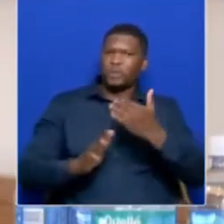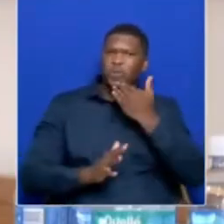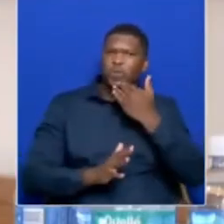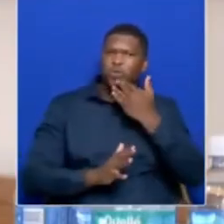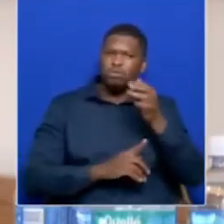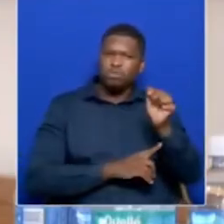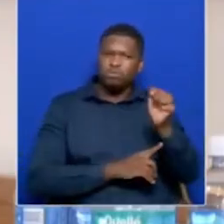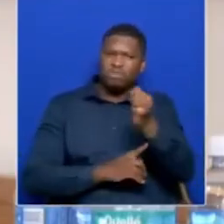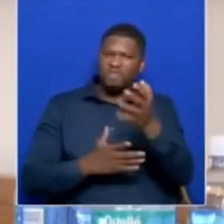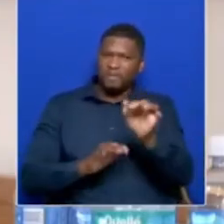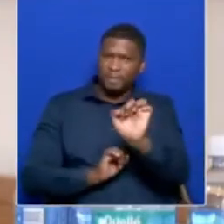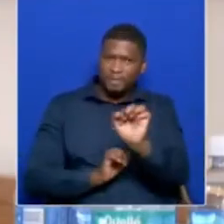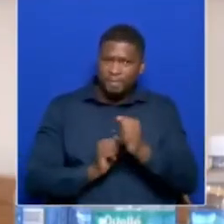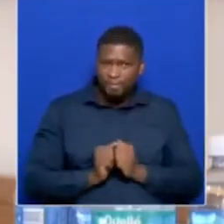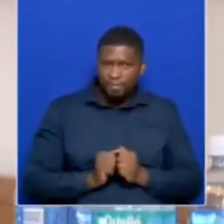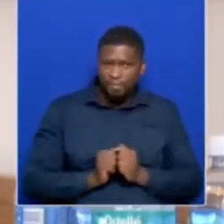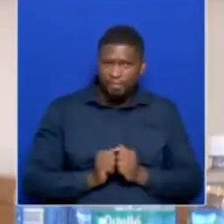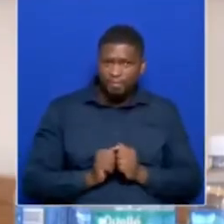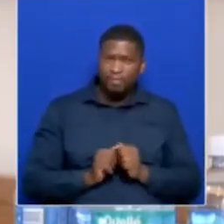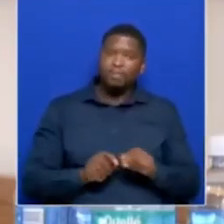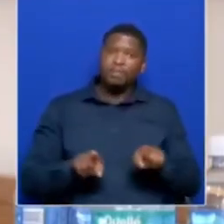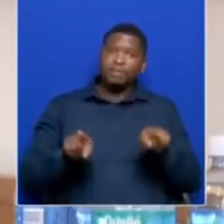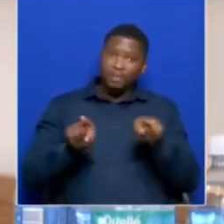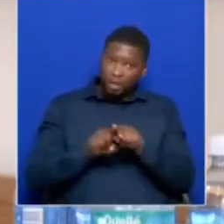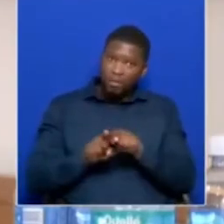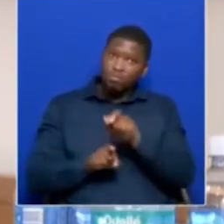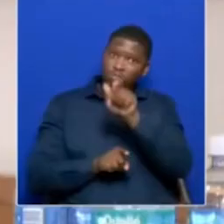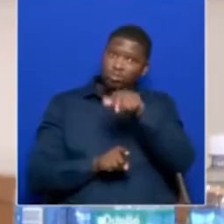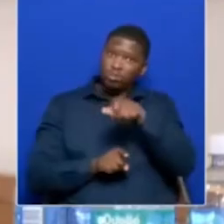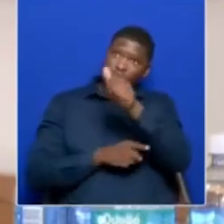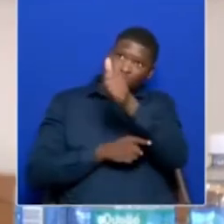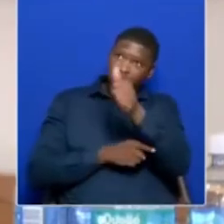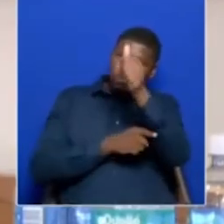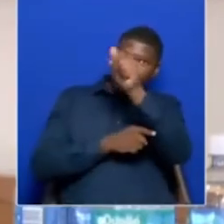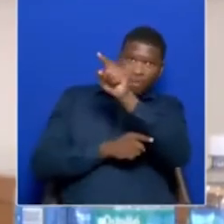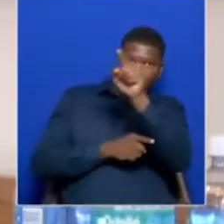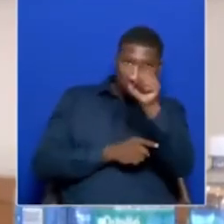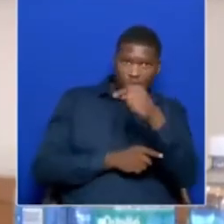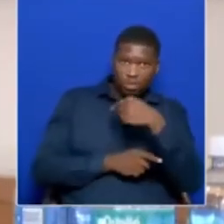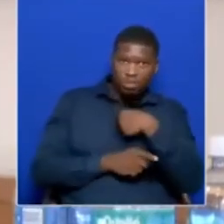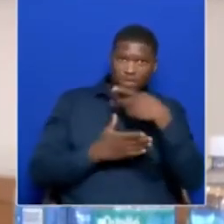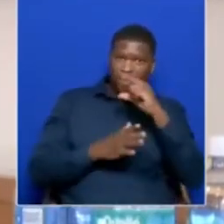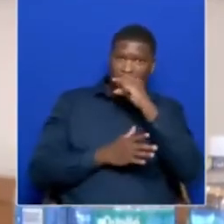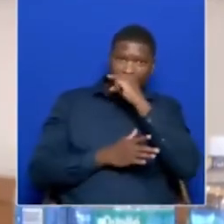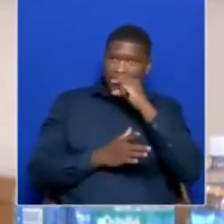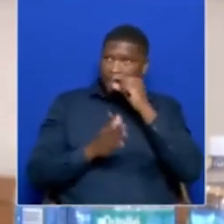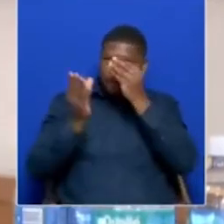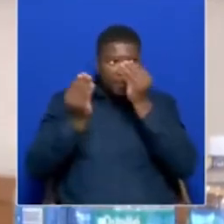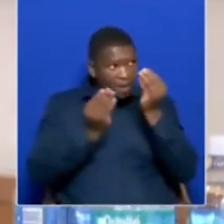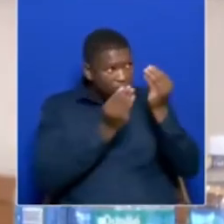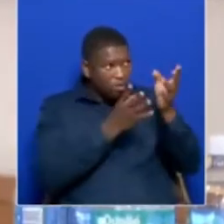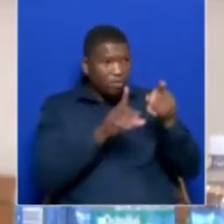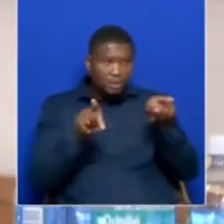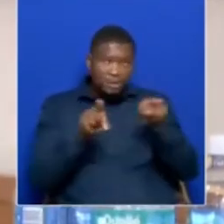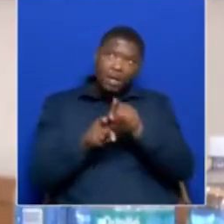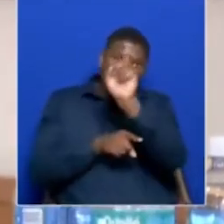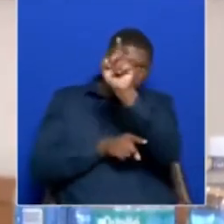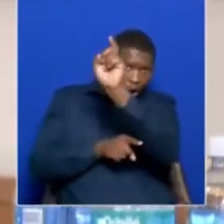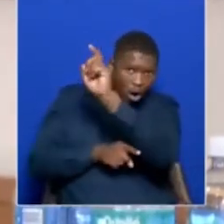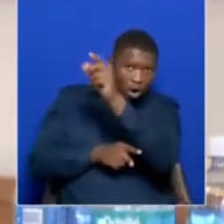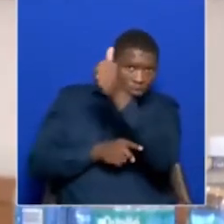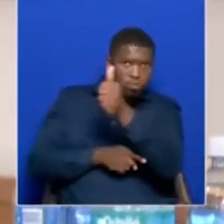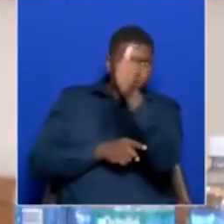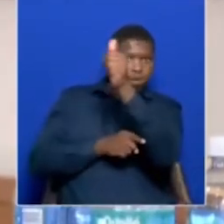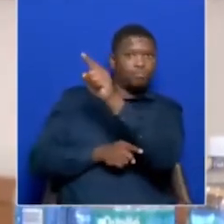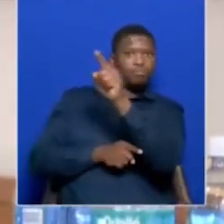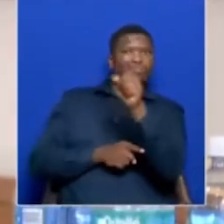The very same officials that I gave the names to the minister, the very same officials that provided